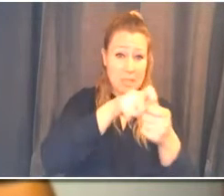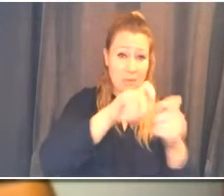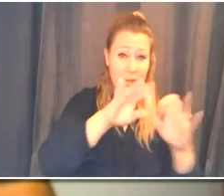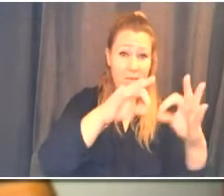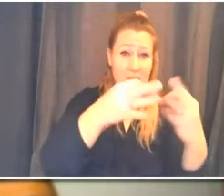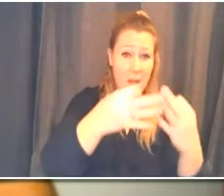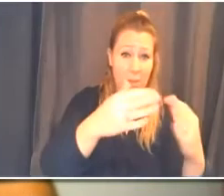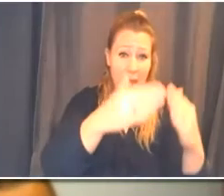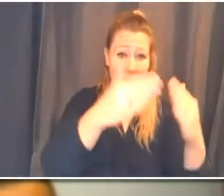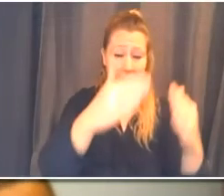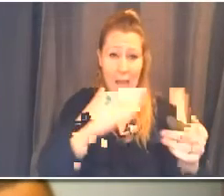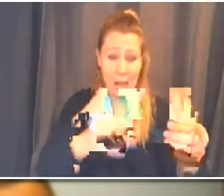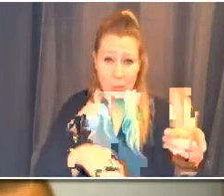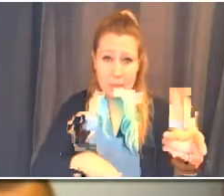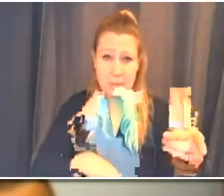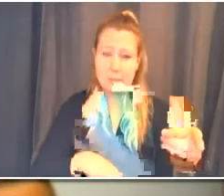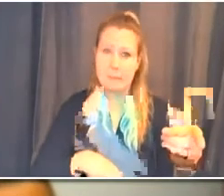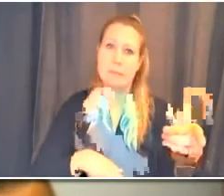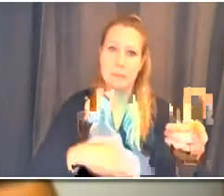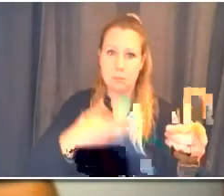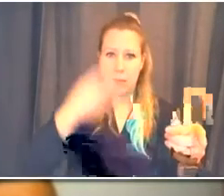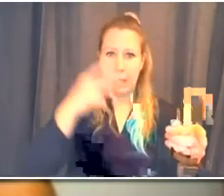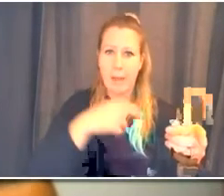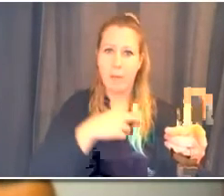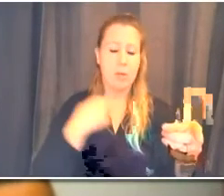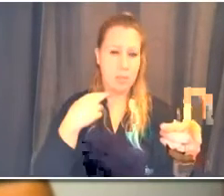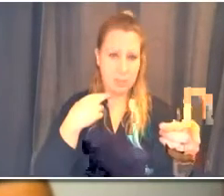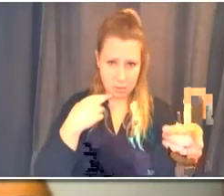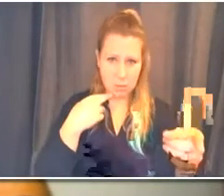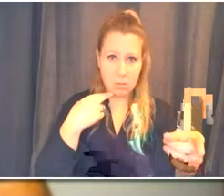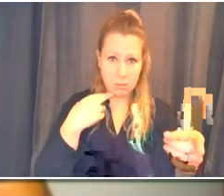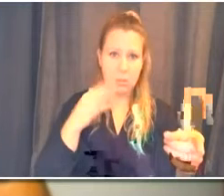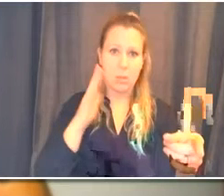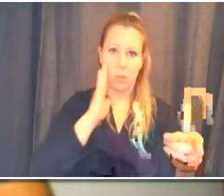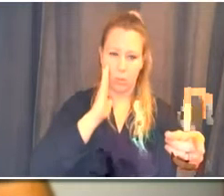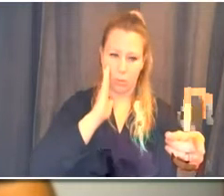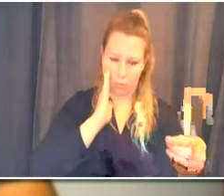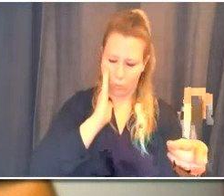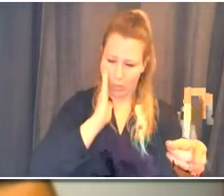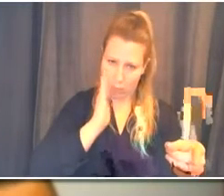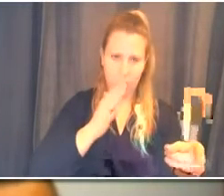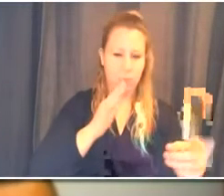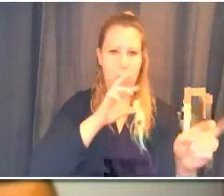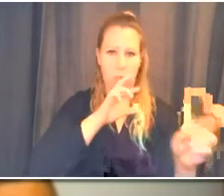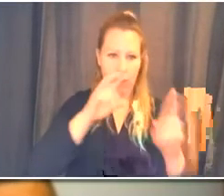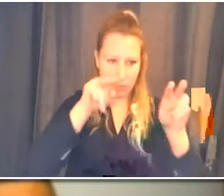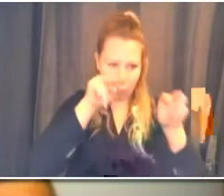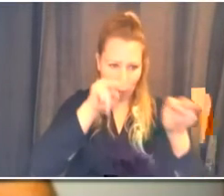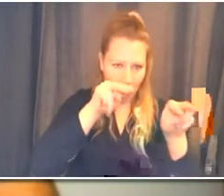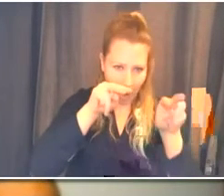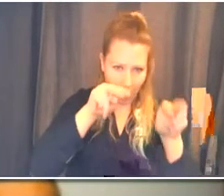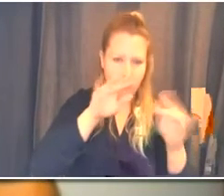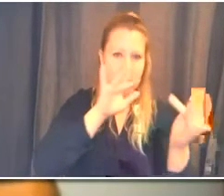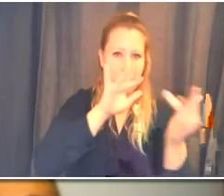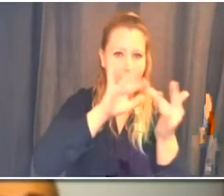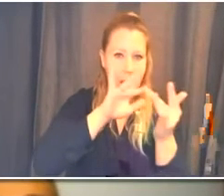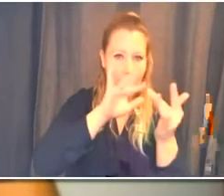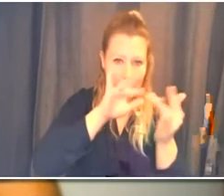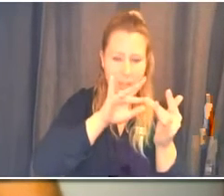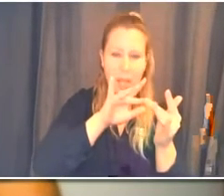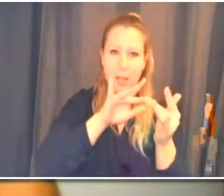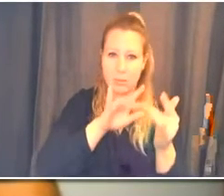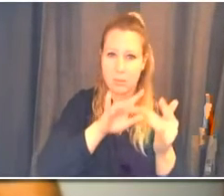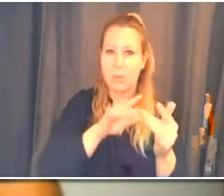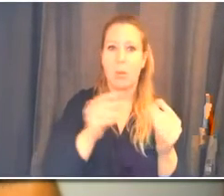that needs more and we're there and we're certainly going to provide more and the other piece just to finish off uh to your very